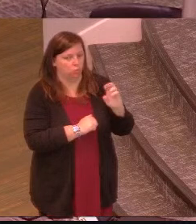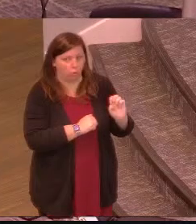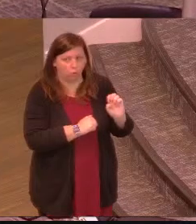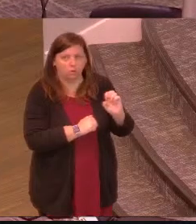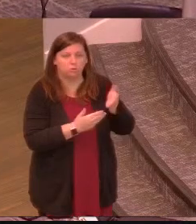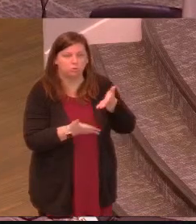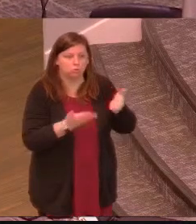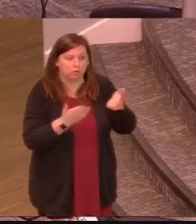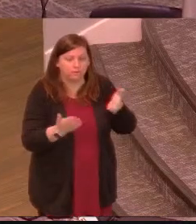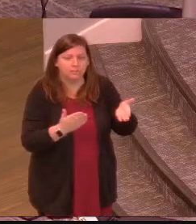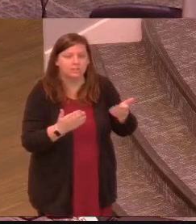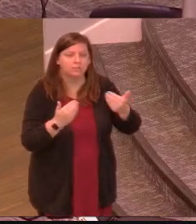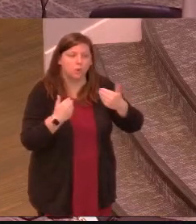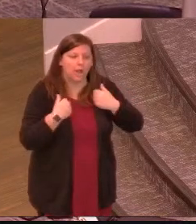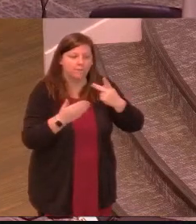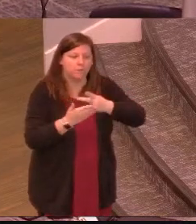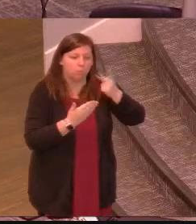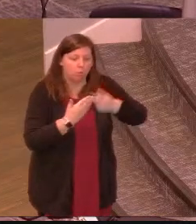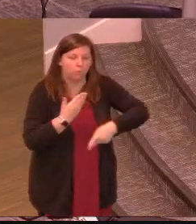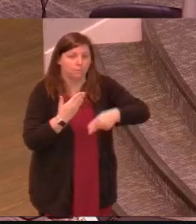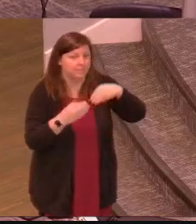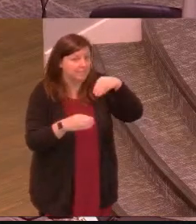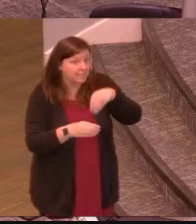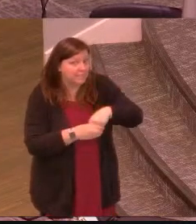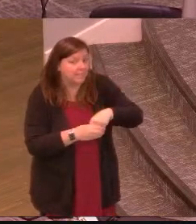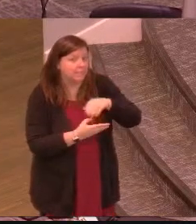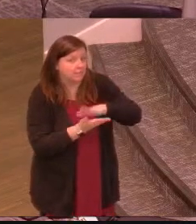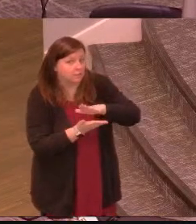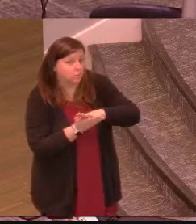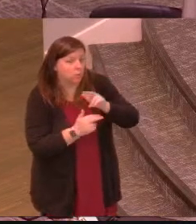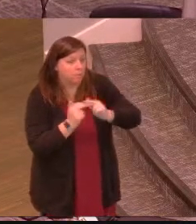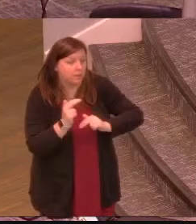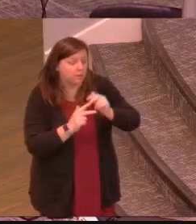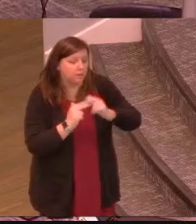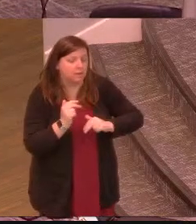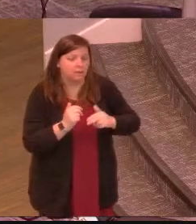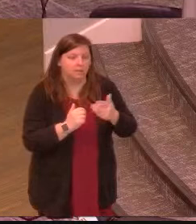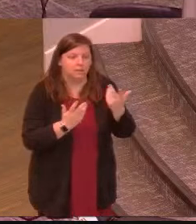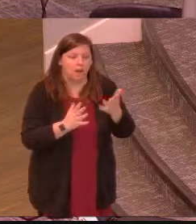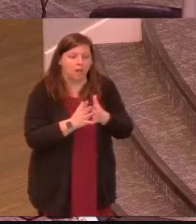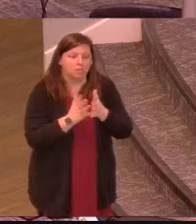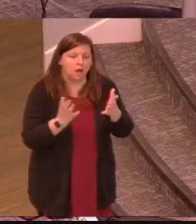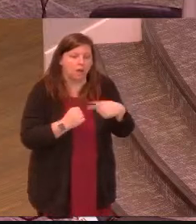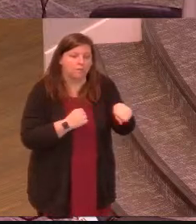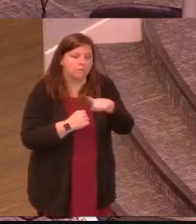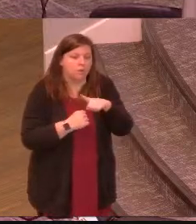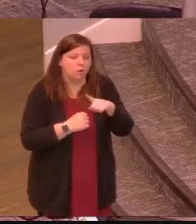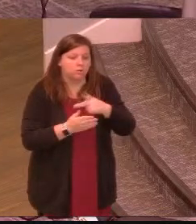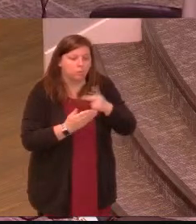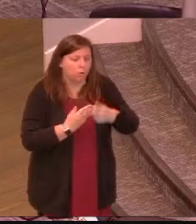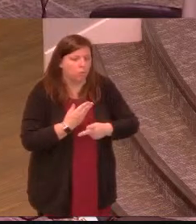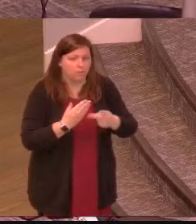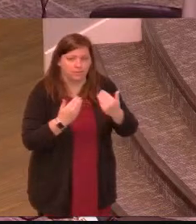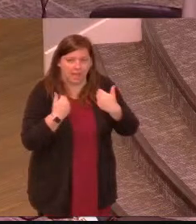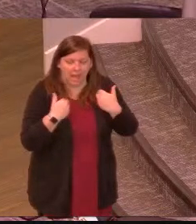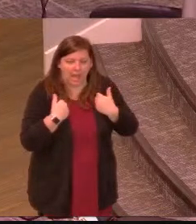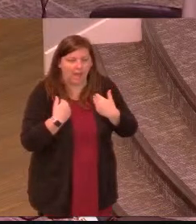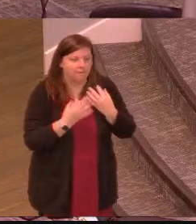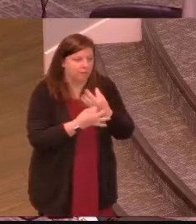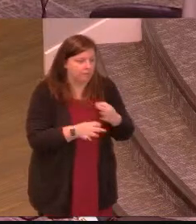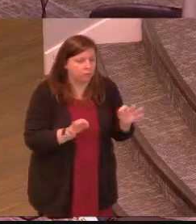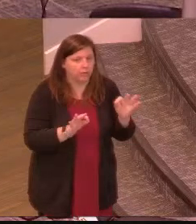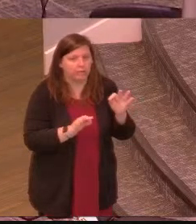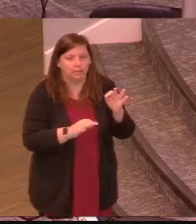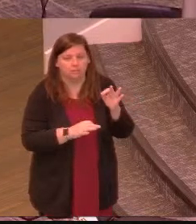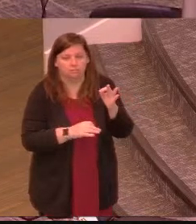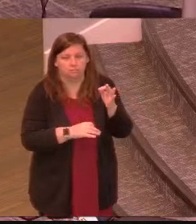since they're already there. A lot of those programs still have free meals, free lunches, and if there was a way for